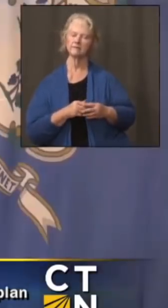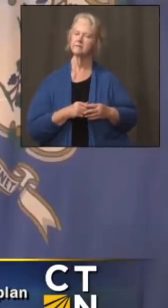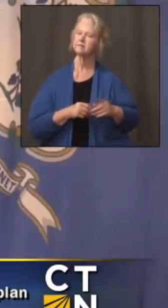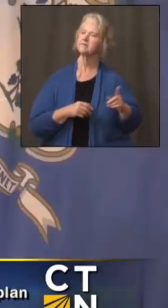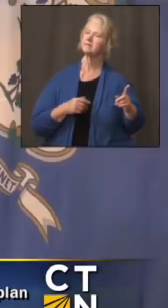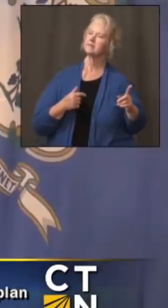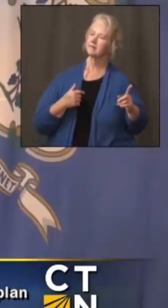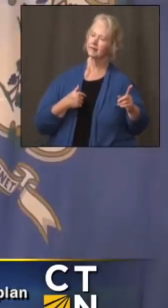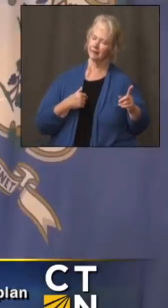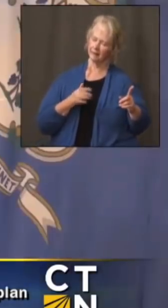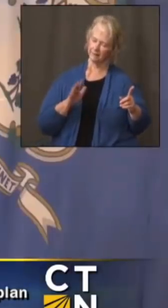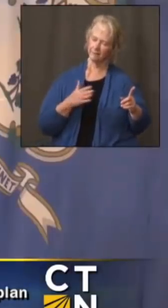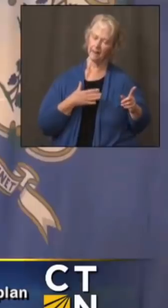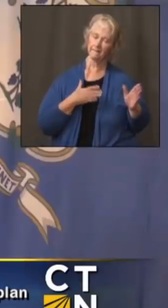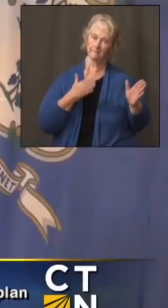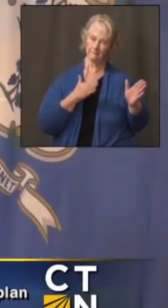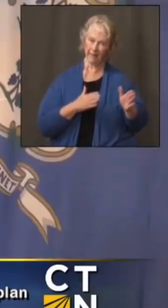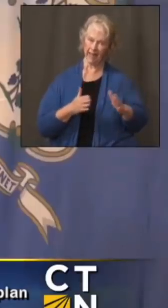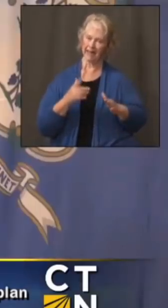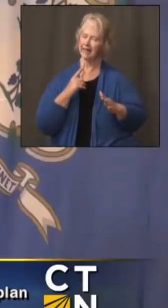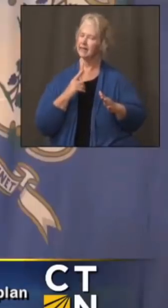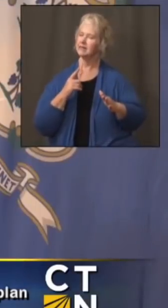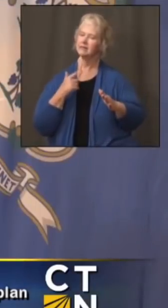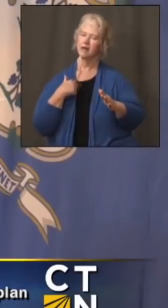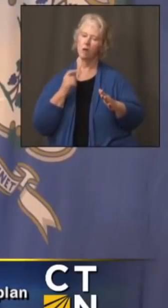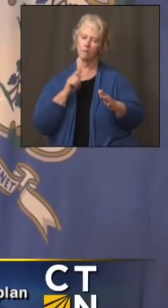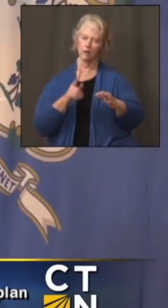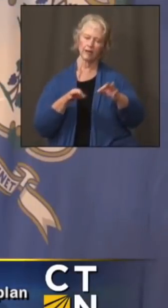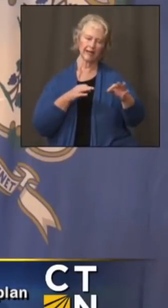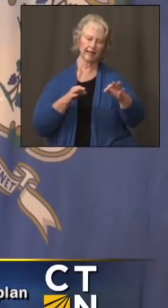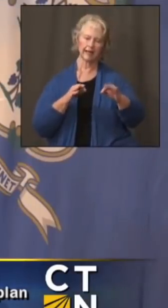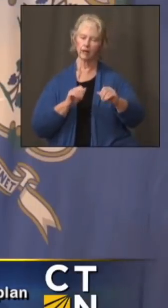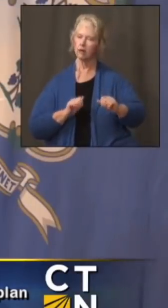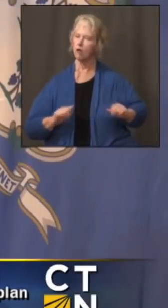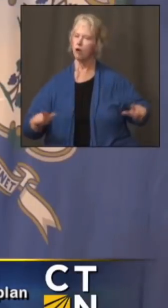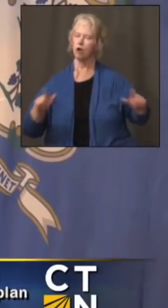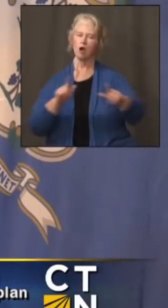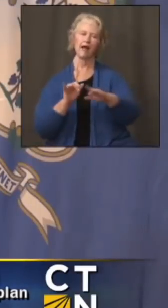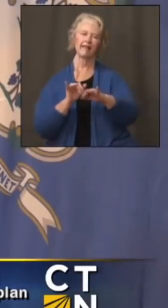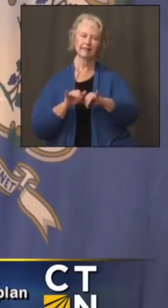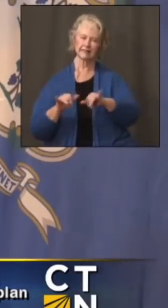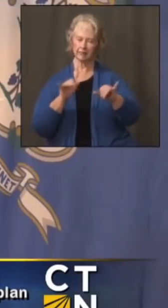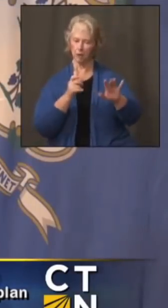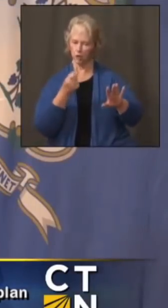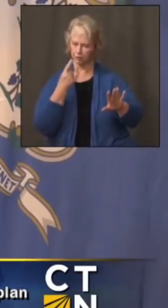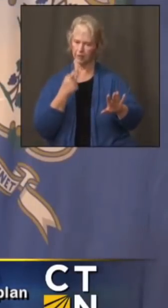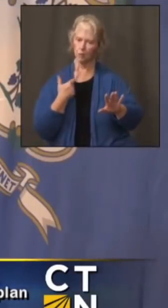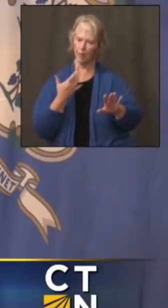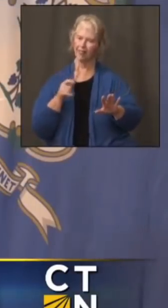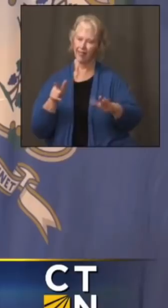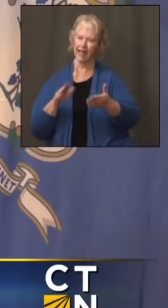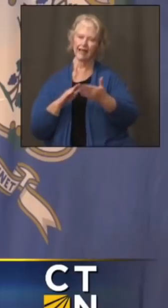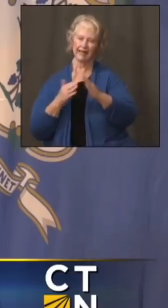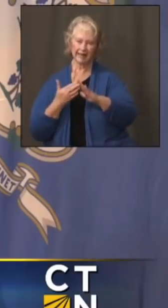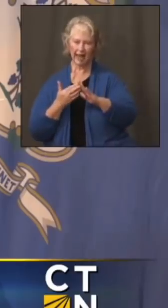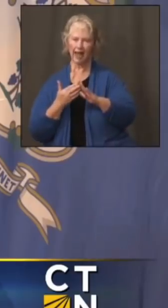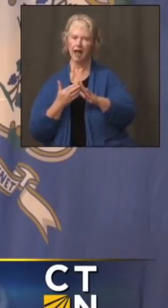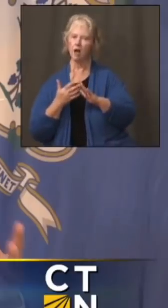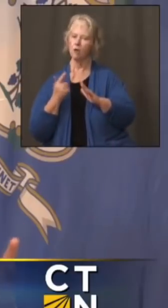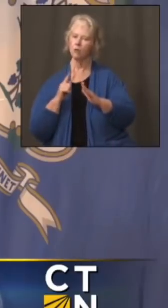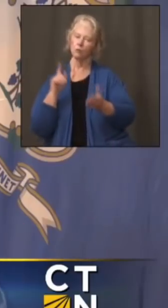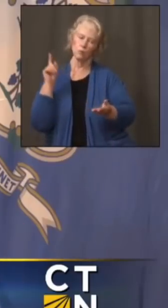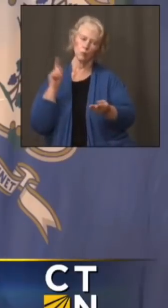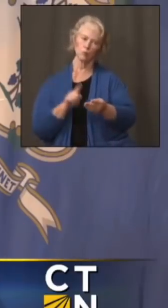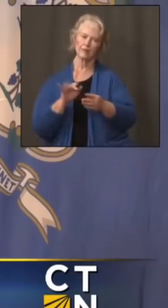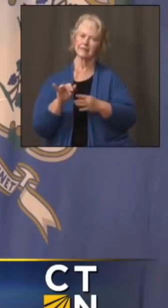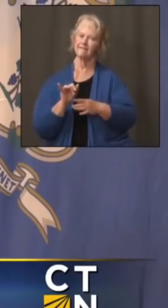I plan for that everybody's going to be on the same page, do everything we can to get that town to a lower infection rate